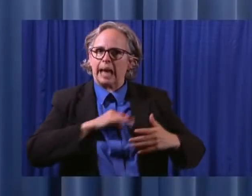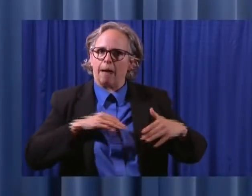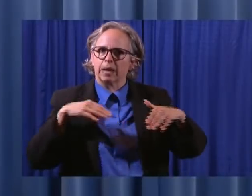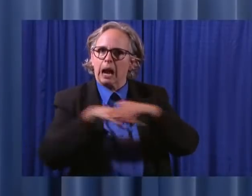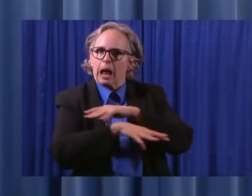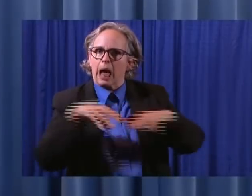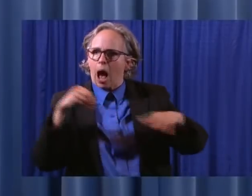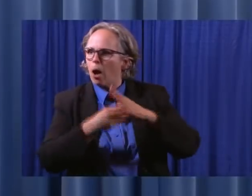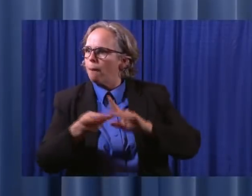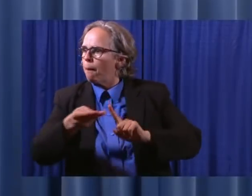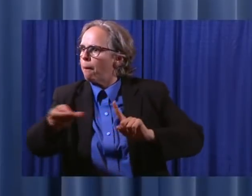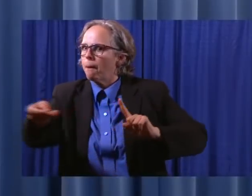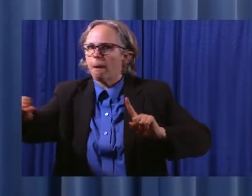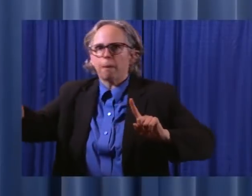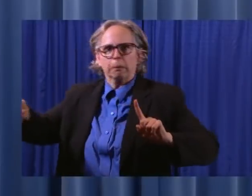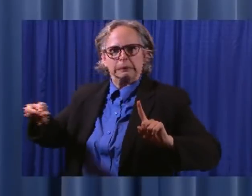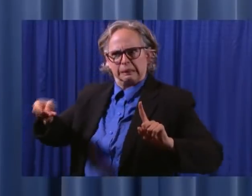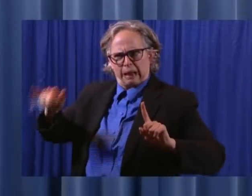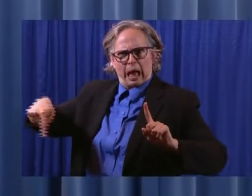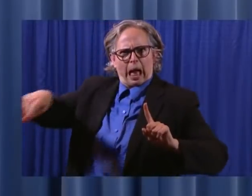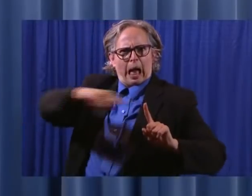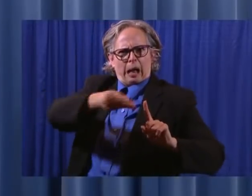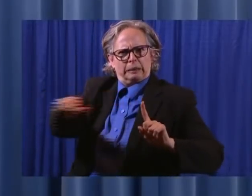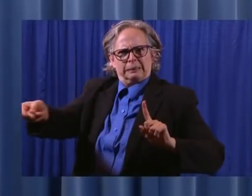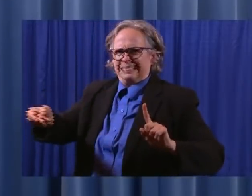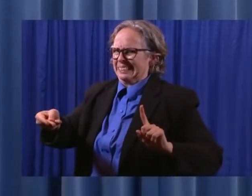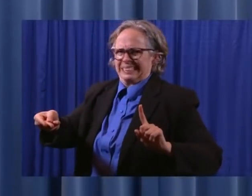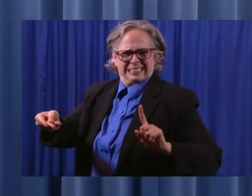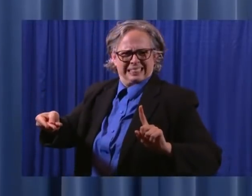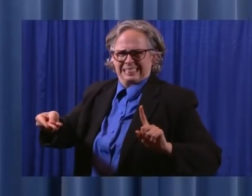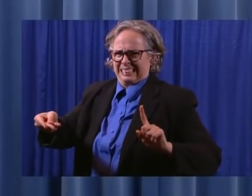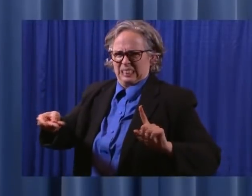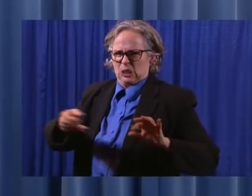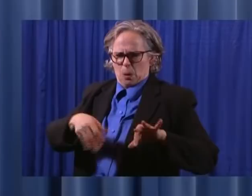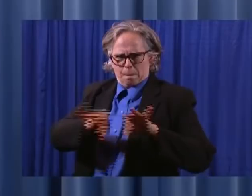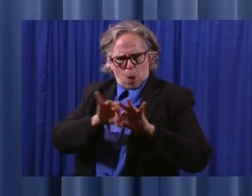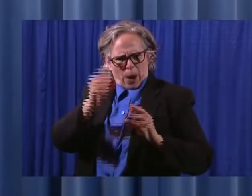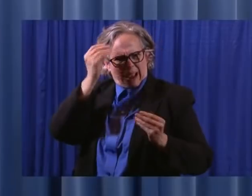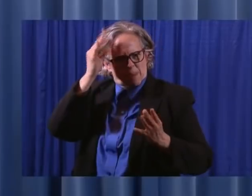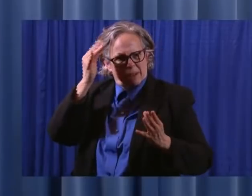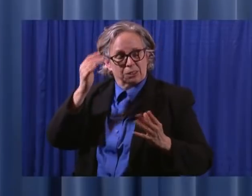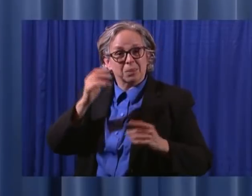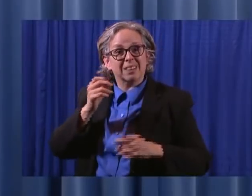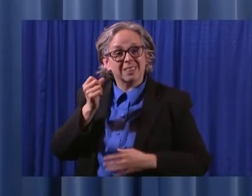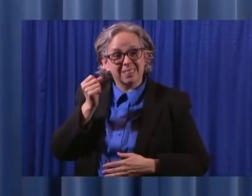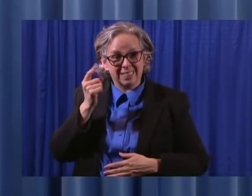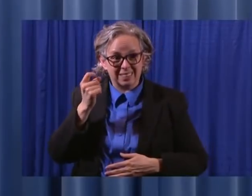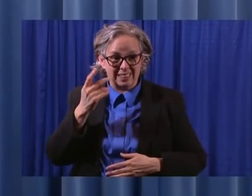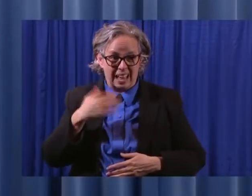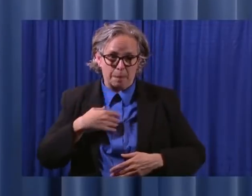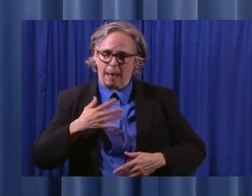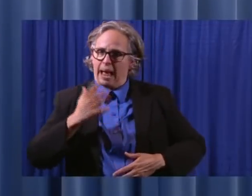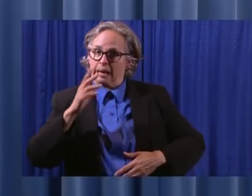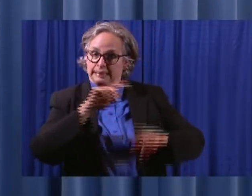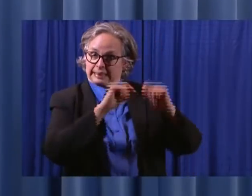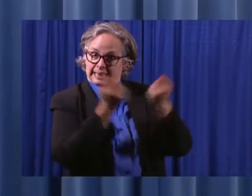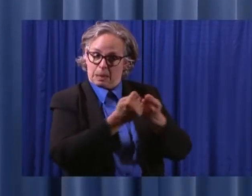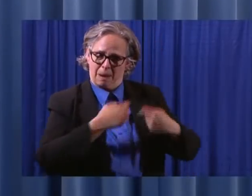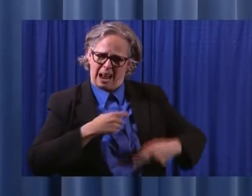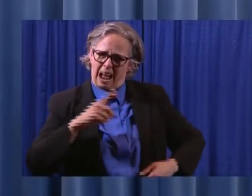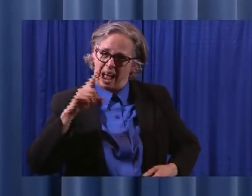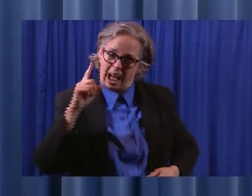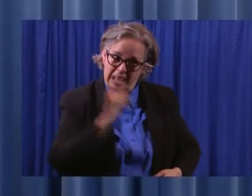of information, but you know, the quick answer they gave me is they did not think it was a